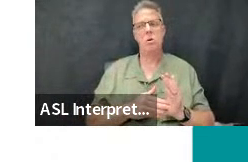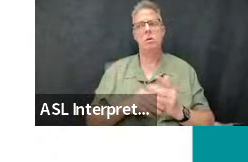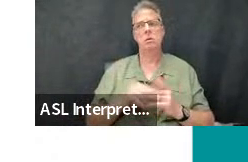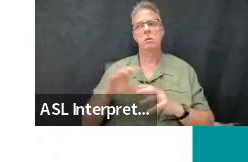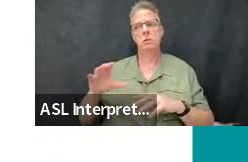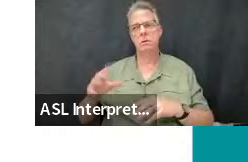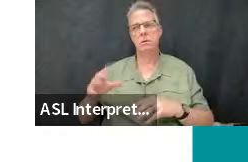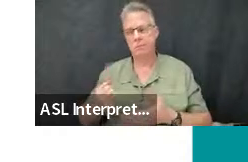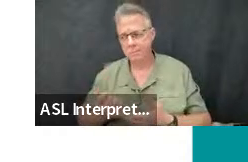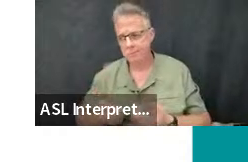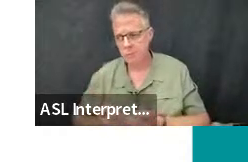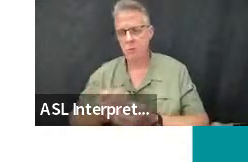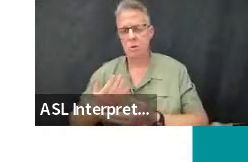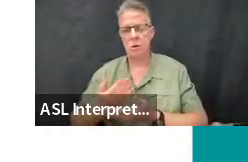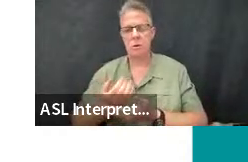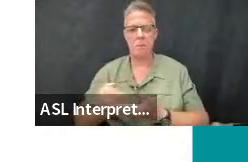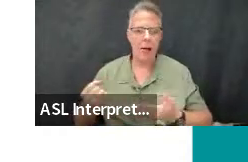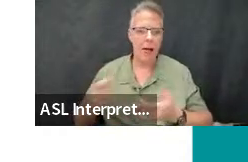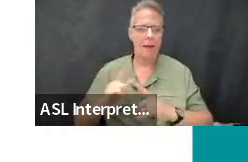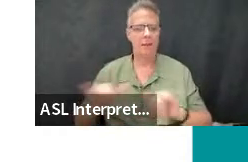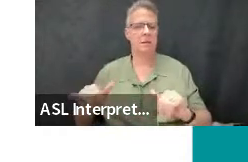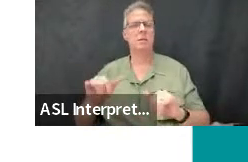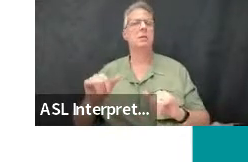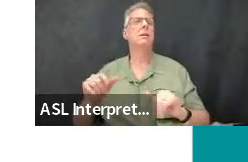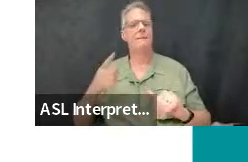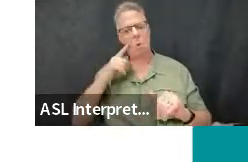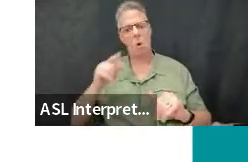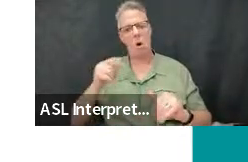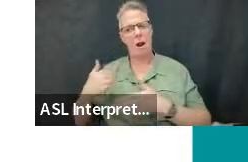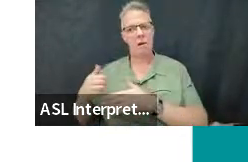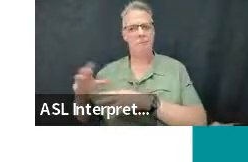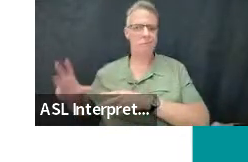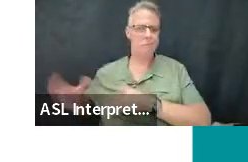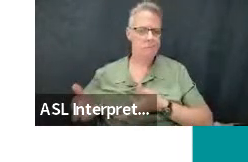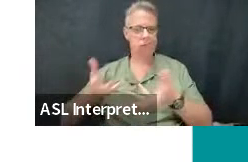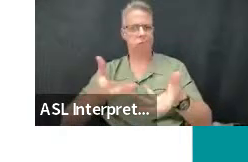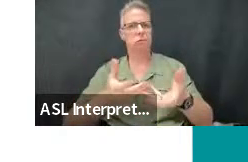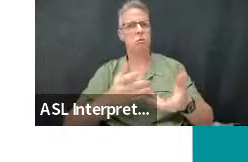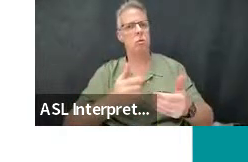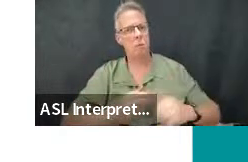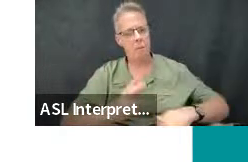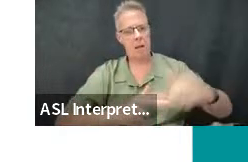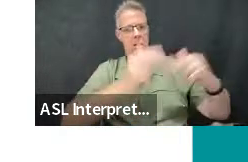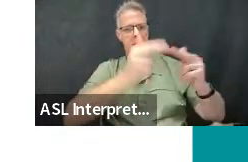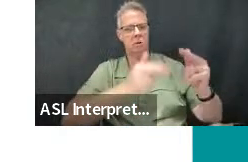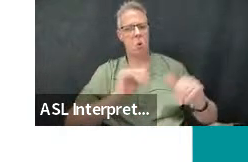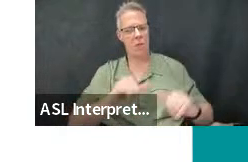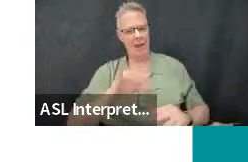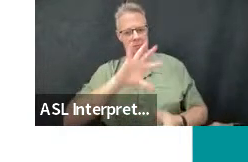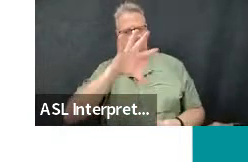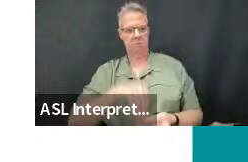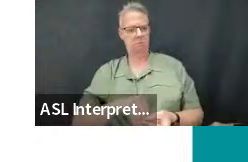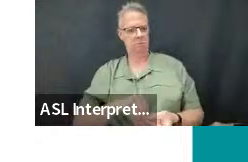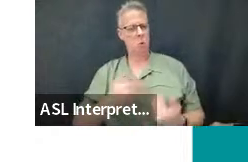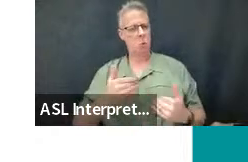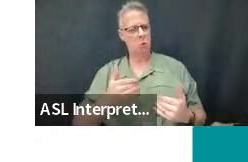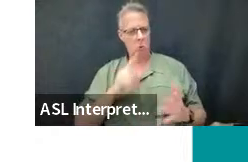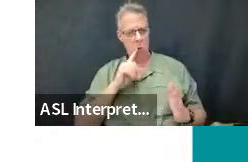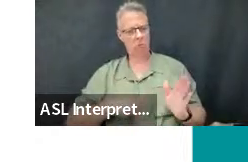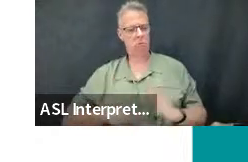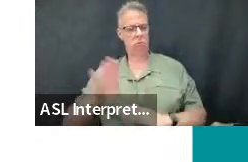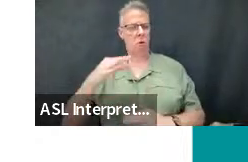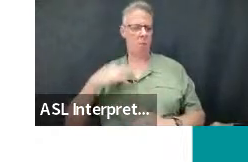jobs. So it is an influx of economic opportunities during